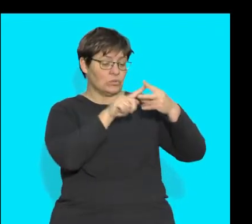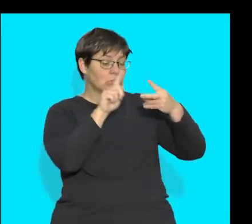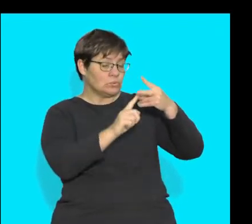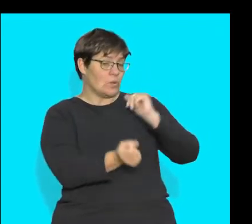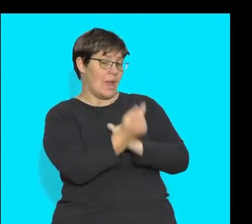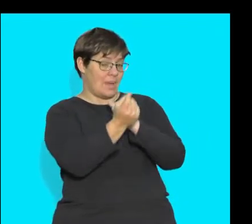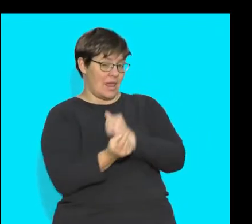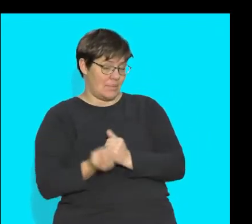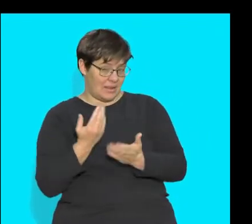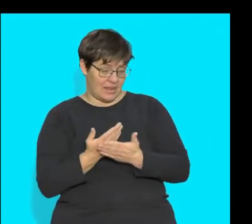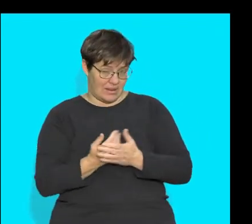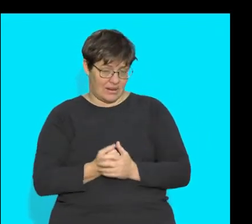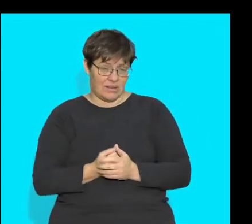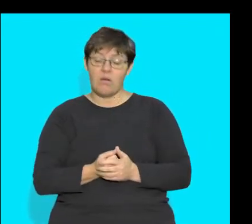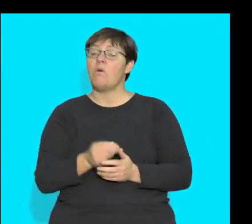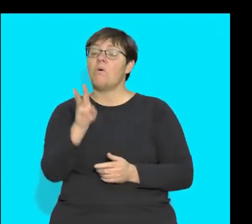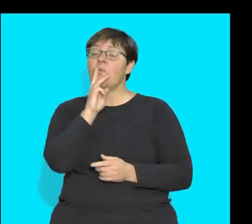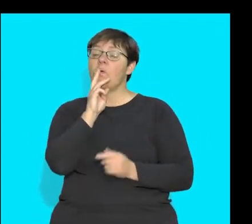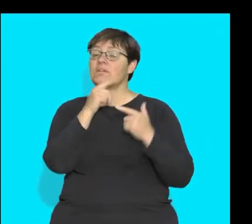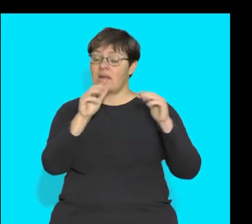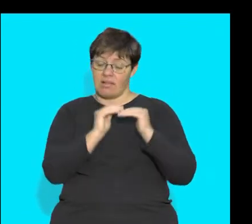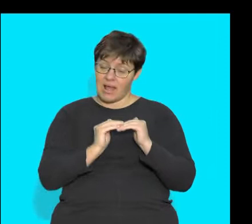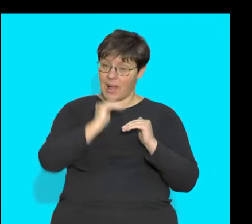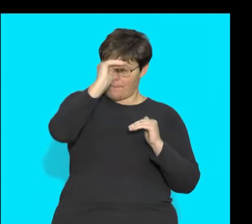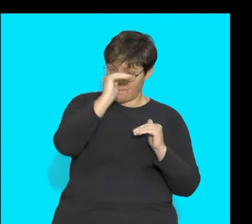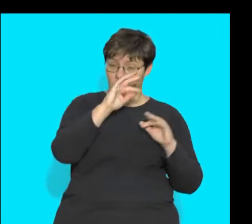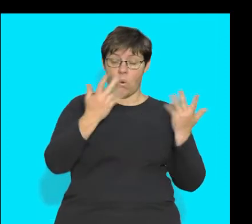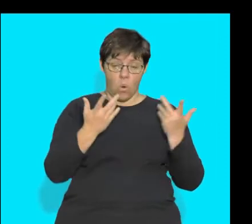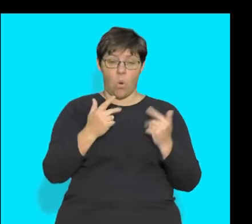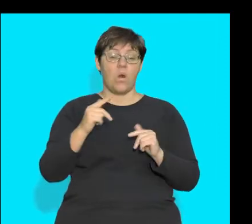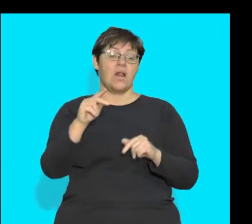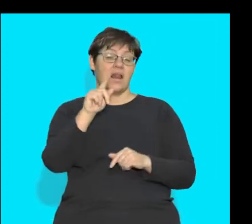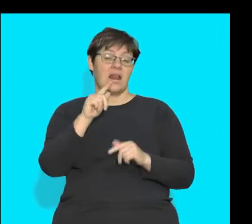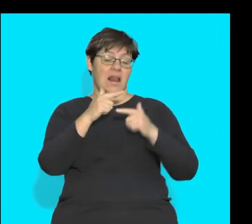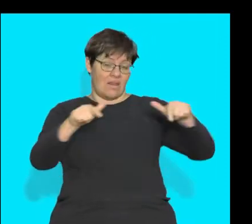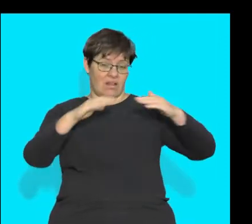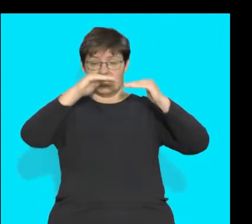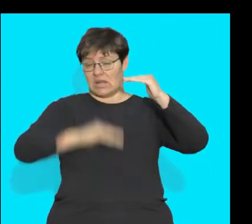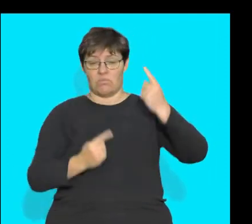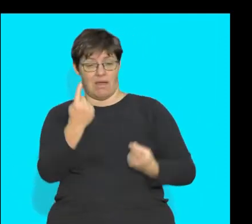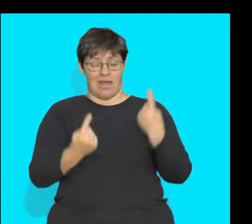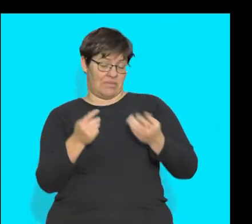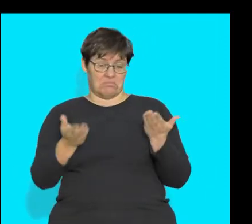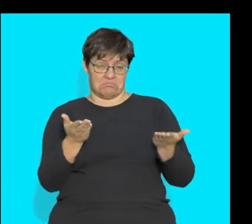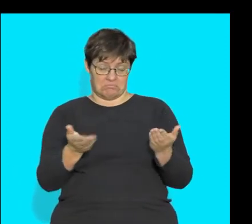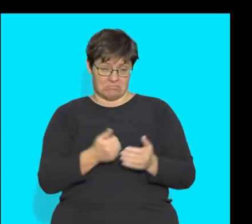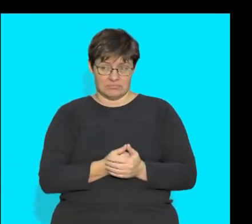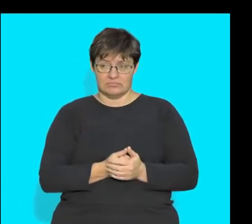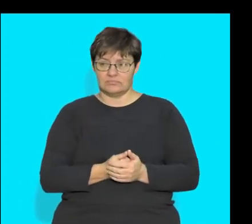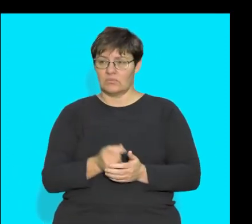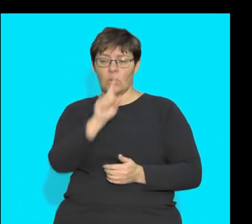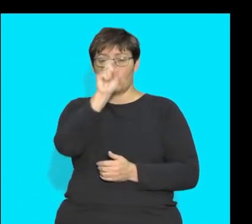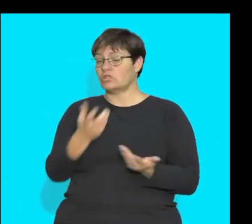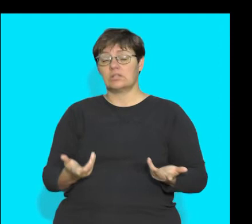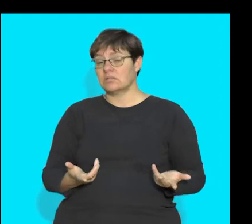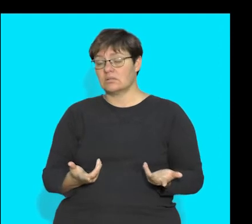have happened to it only. The water level could have gone up, or the water level could have gone down. Now, the question